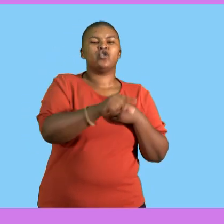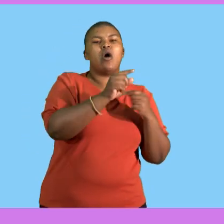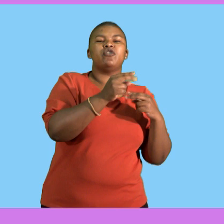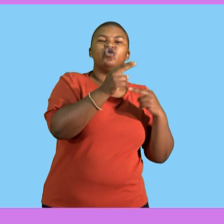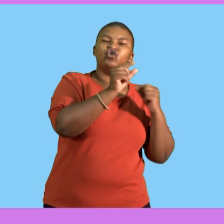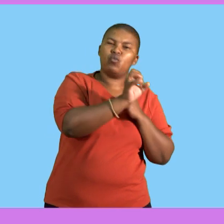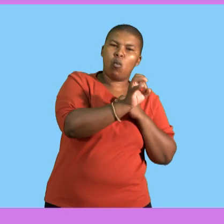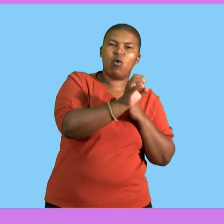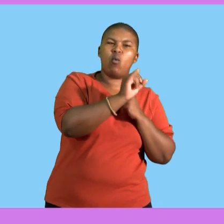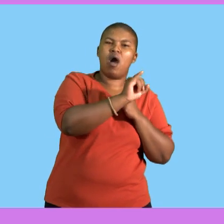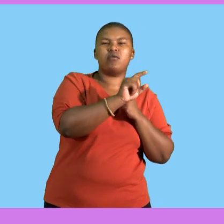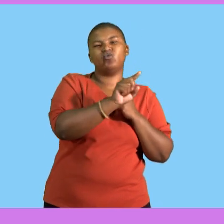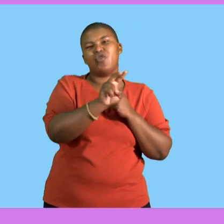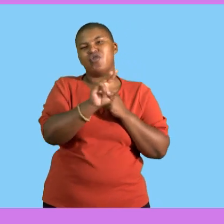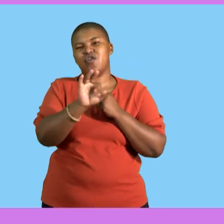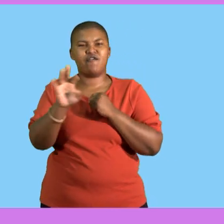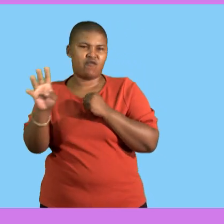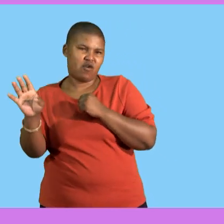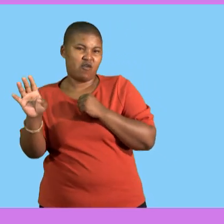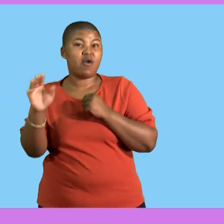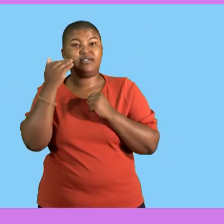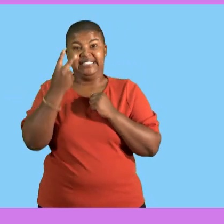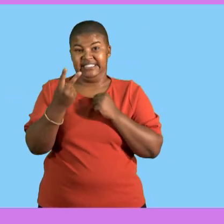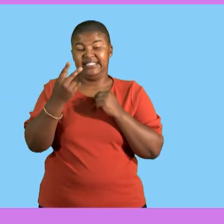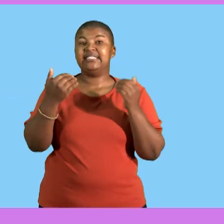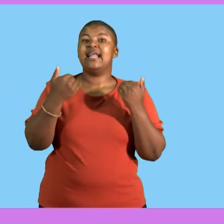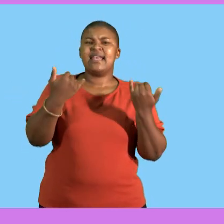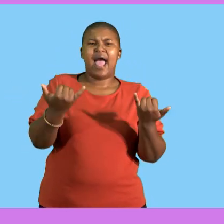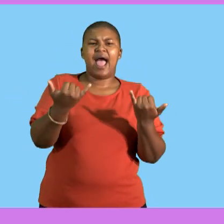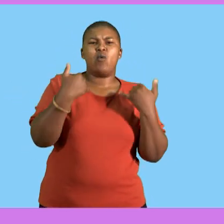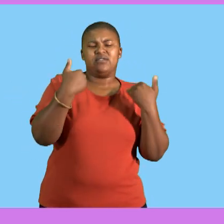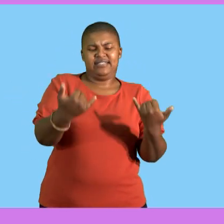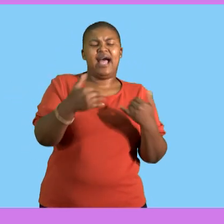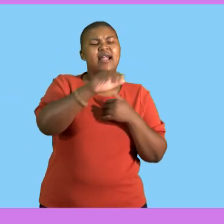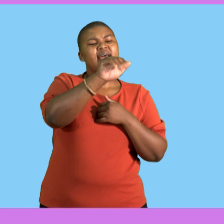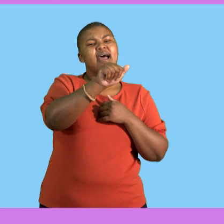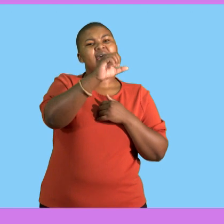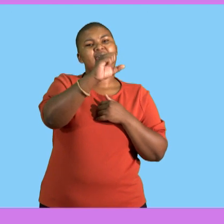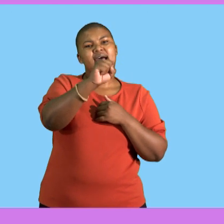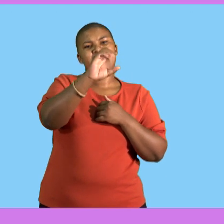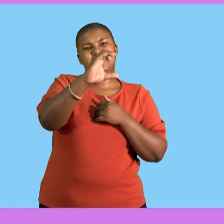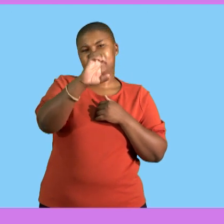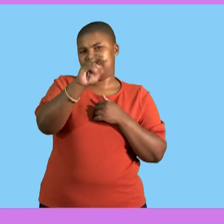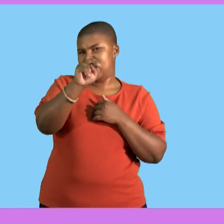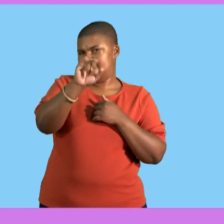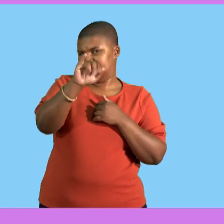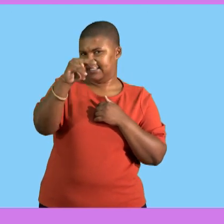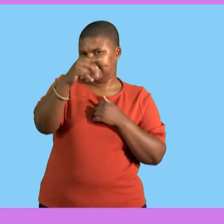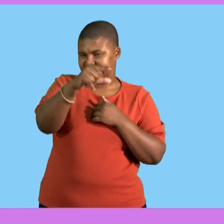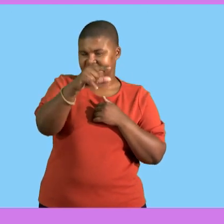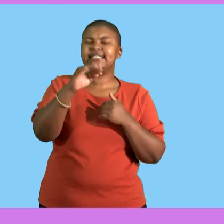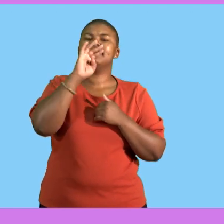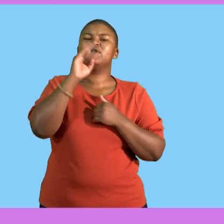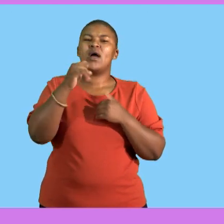descending order, given one set of data set. Now, the ascending order, it's whereby you arrange the values